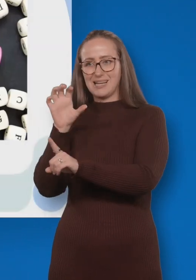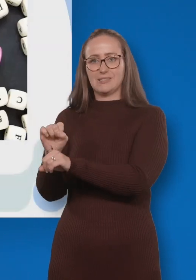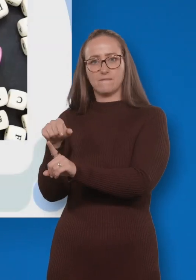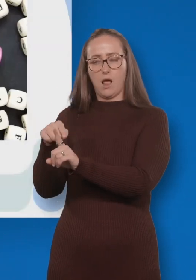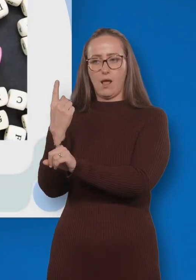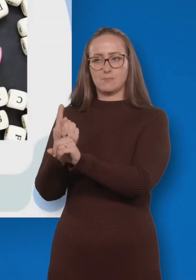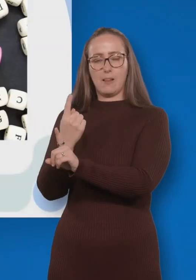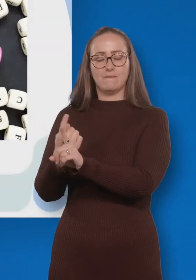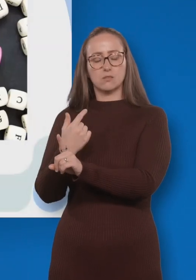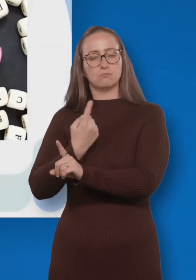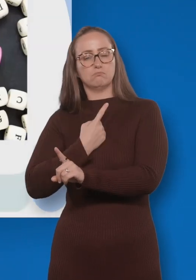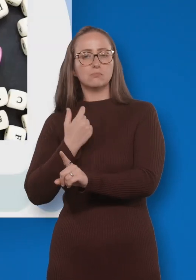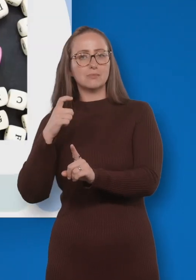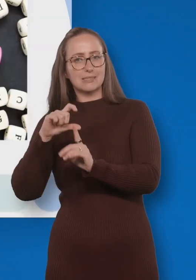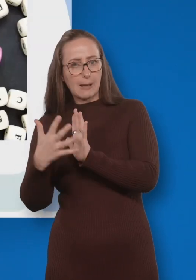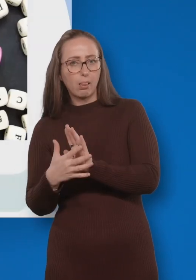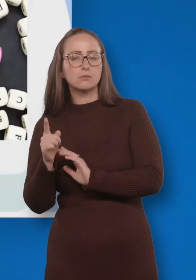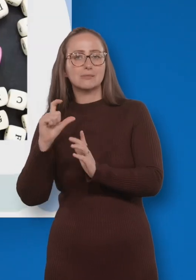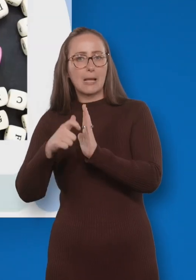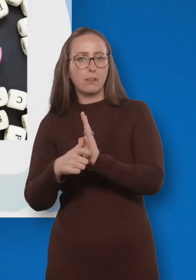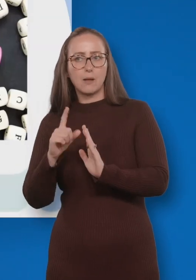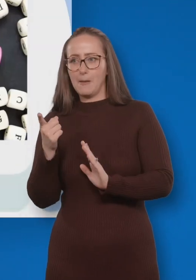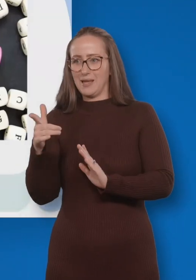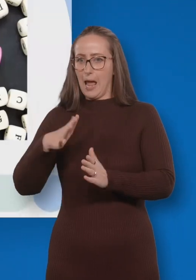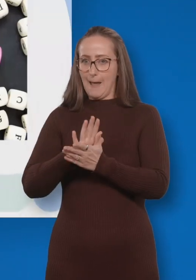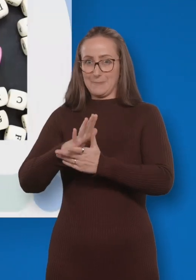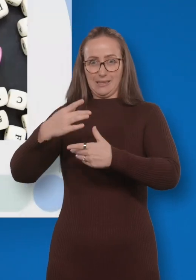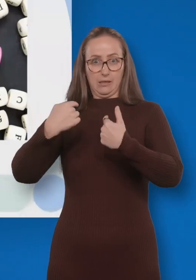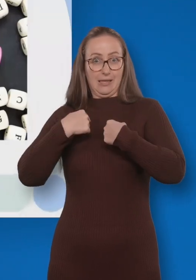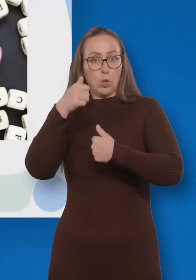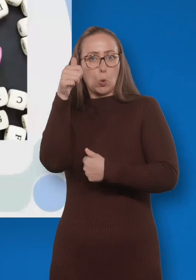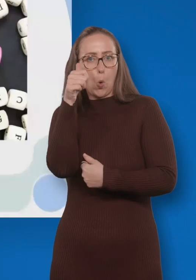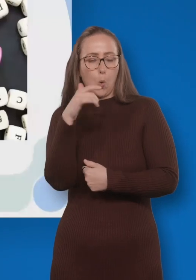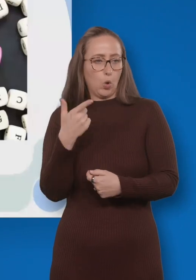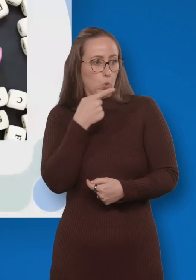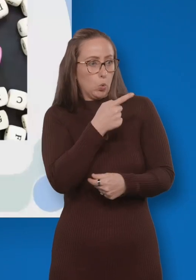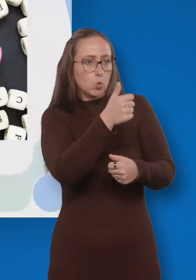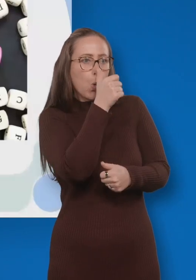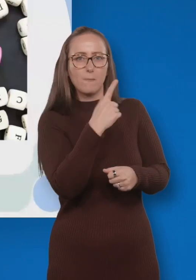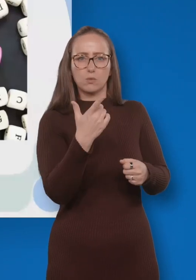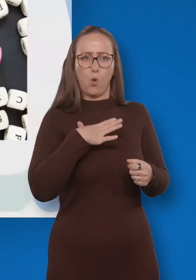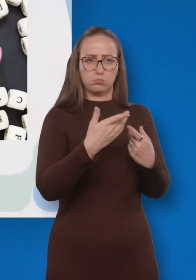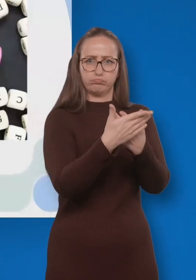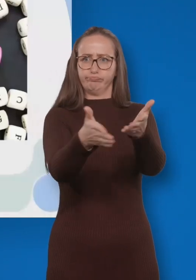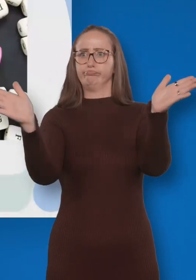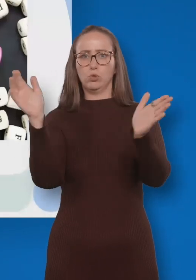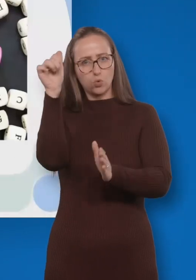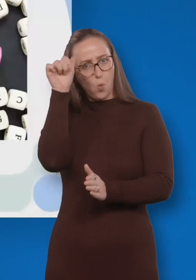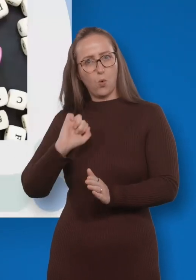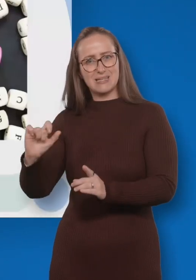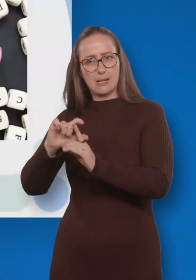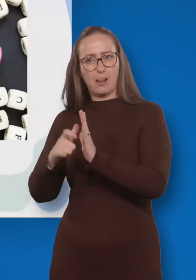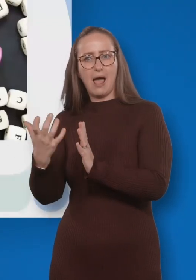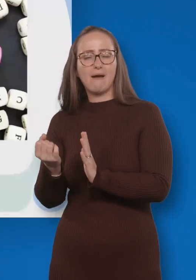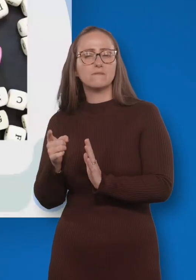disabled person, but they might be comfortable for you to know that, but not necessarily for other people to know that. So I think that's